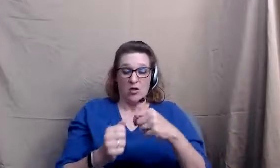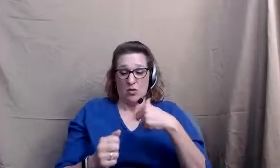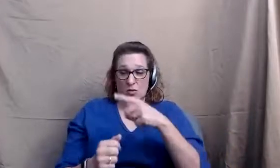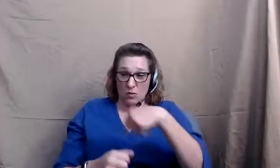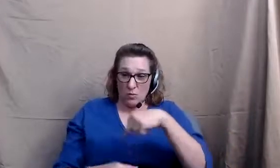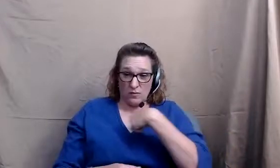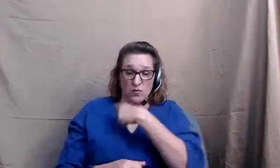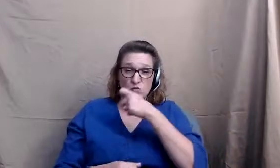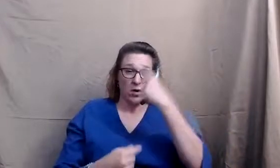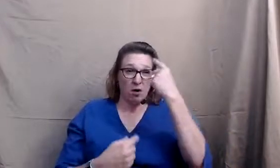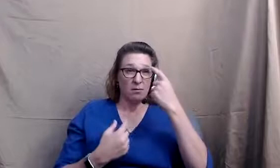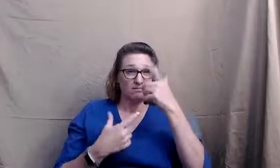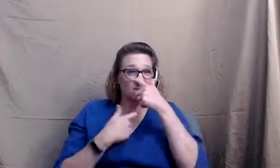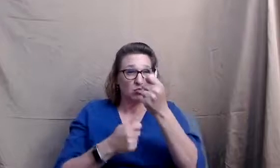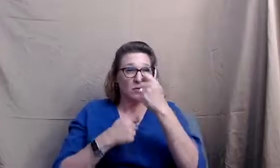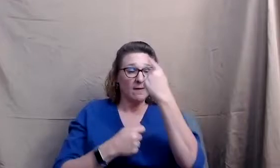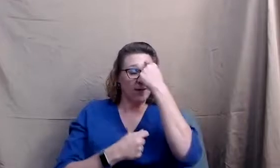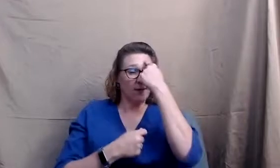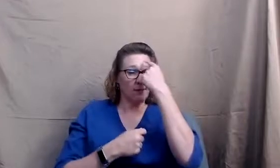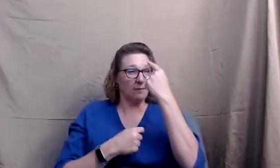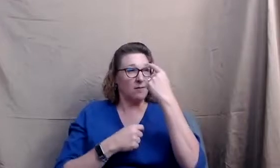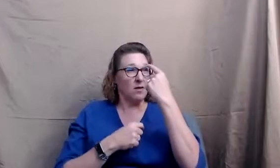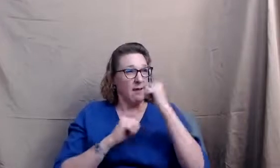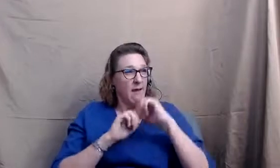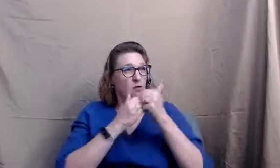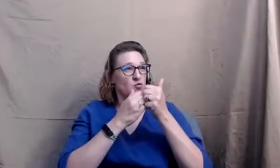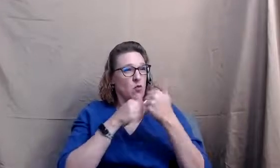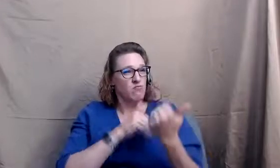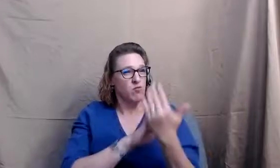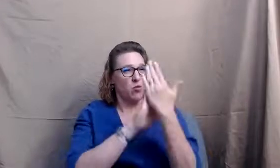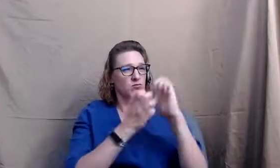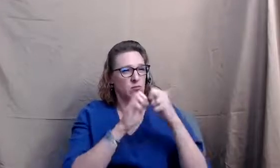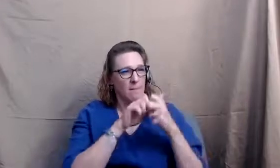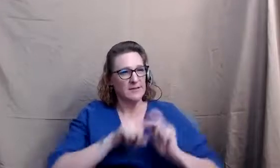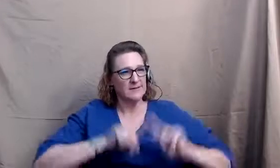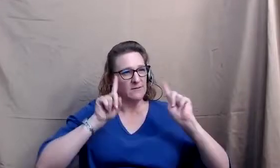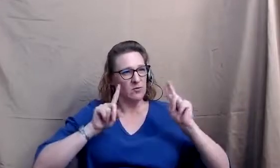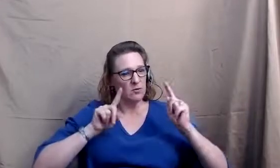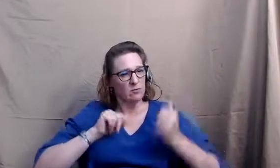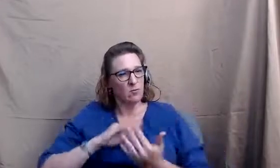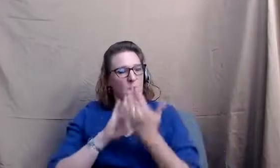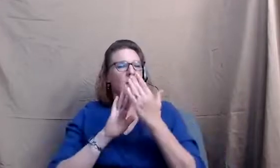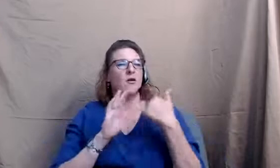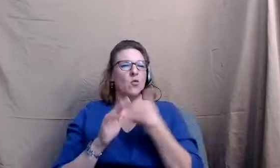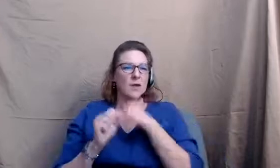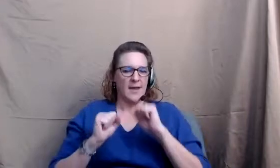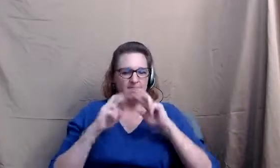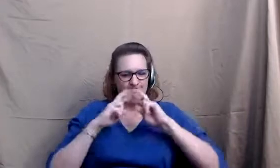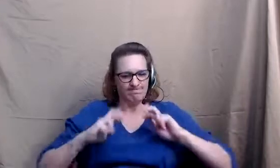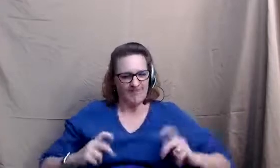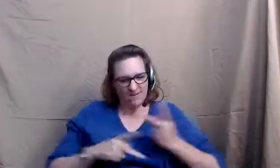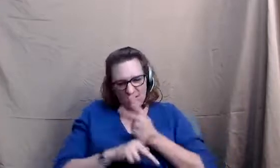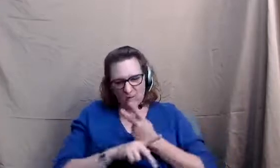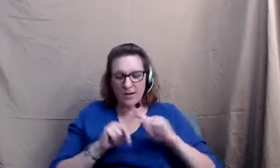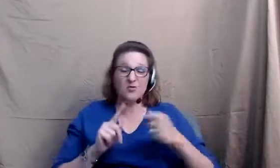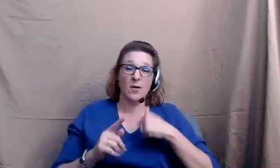about a different way of approaching these problems, we're working together to figure out what that looks like. And so I'm always excited to engage with